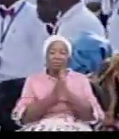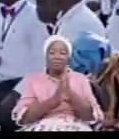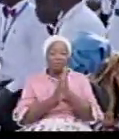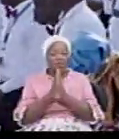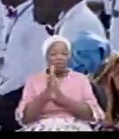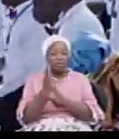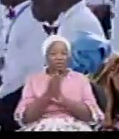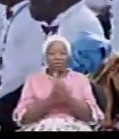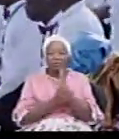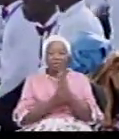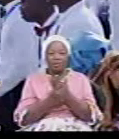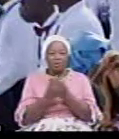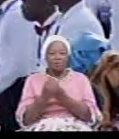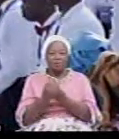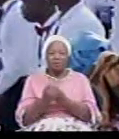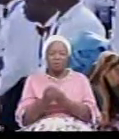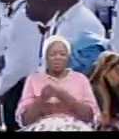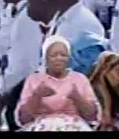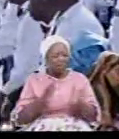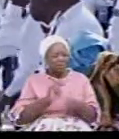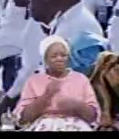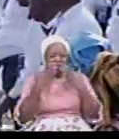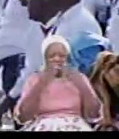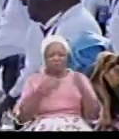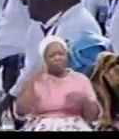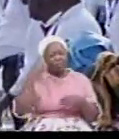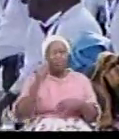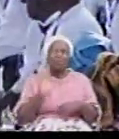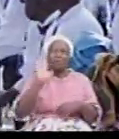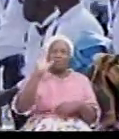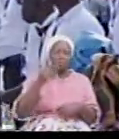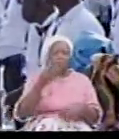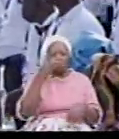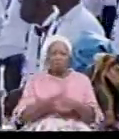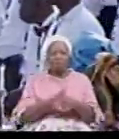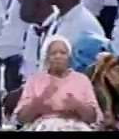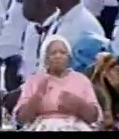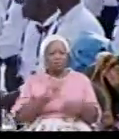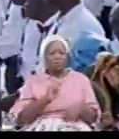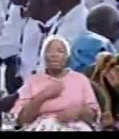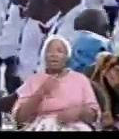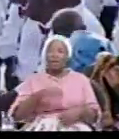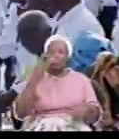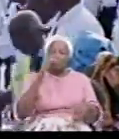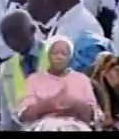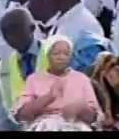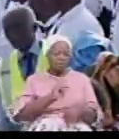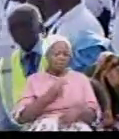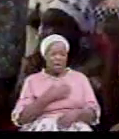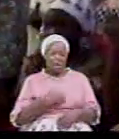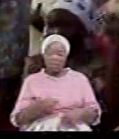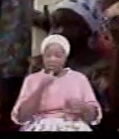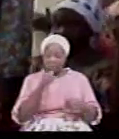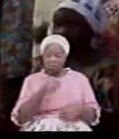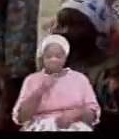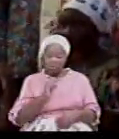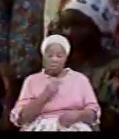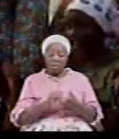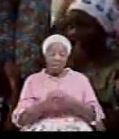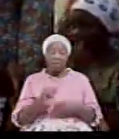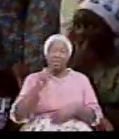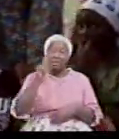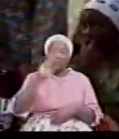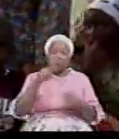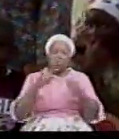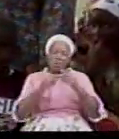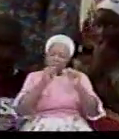promise. He said, "This day have I begotten you. This day have I begotten you." That is the promise